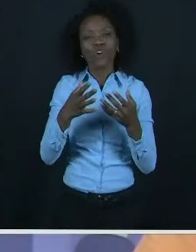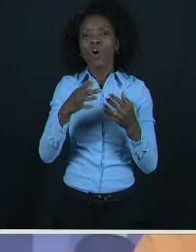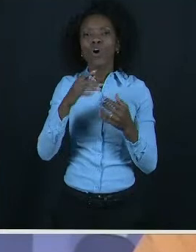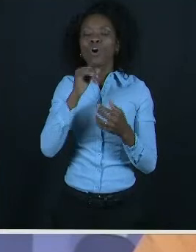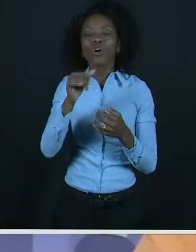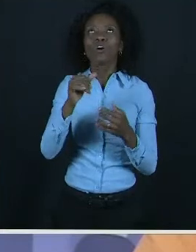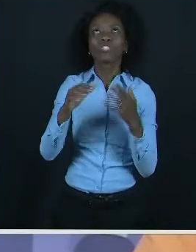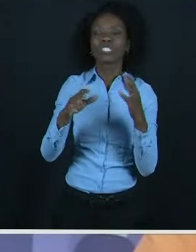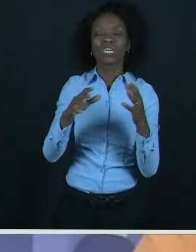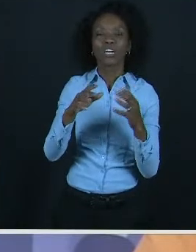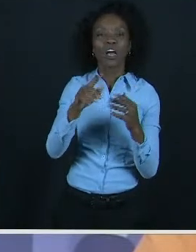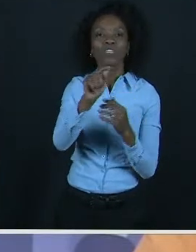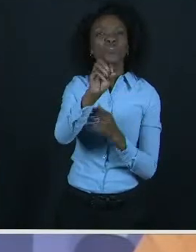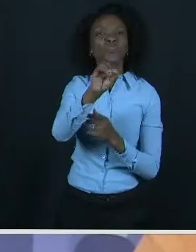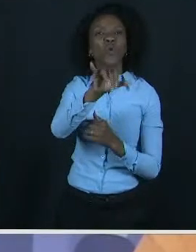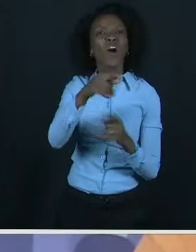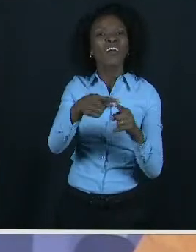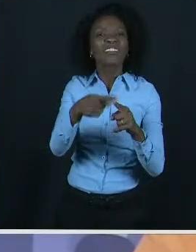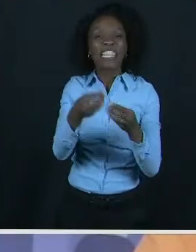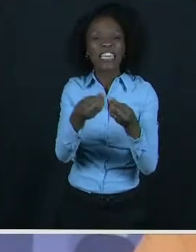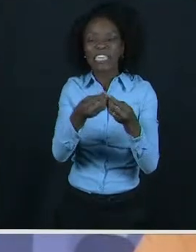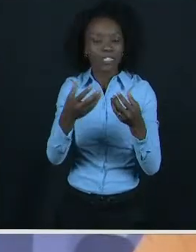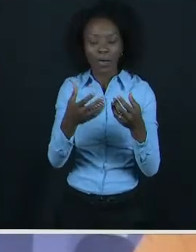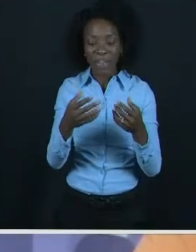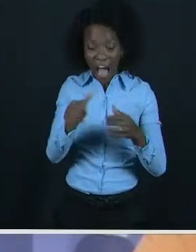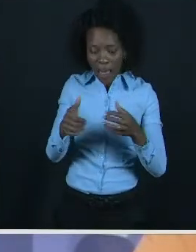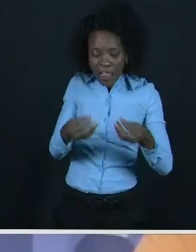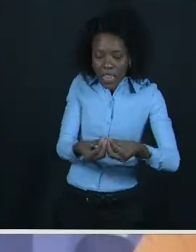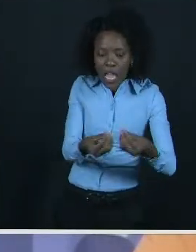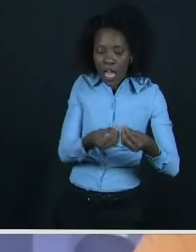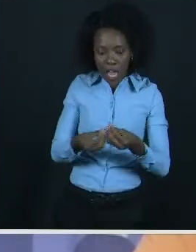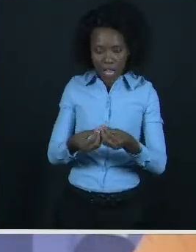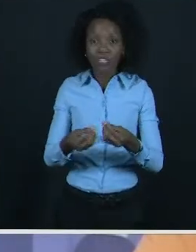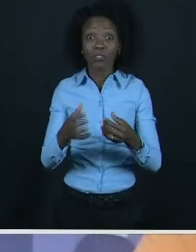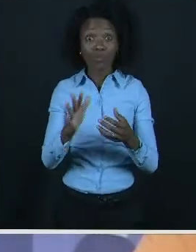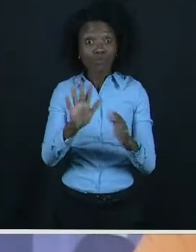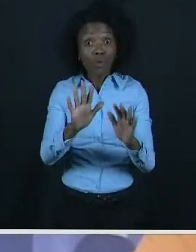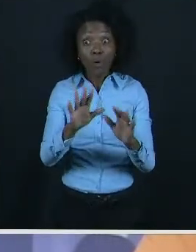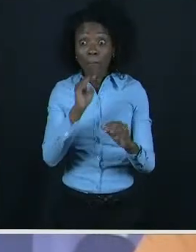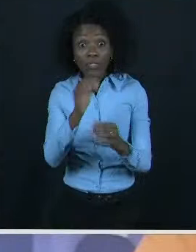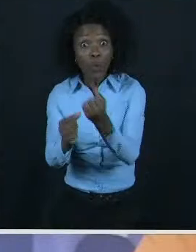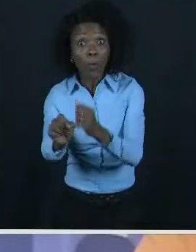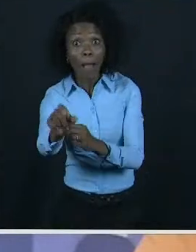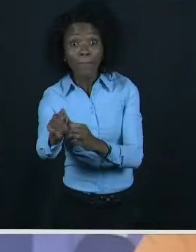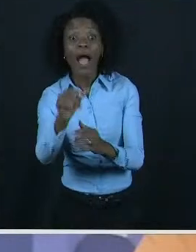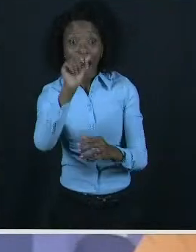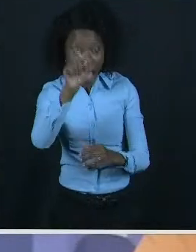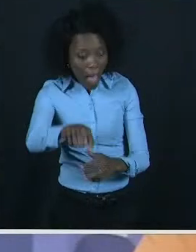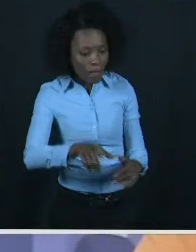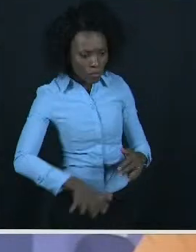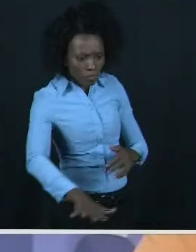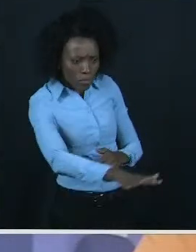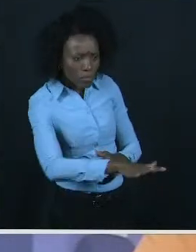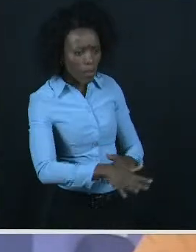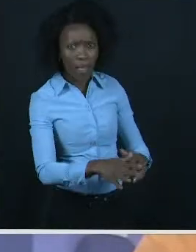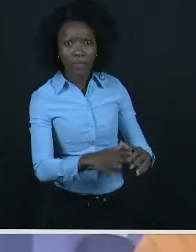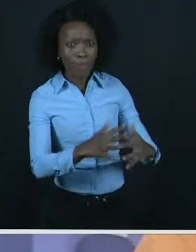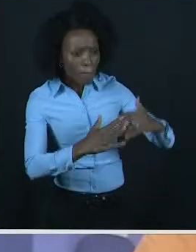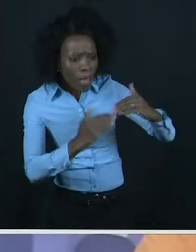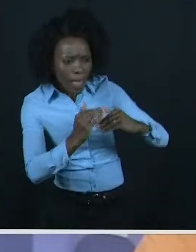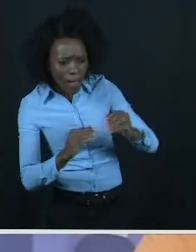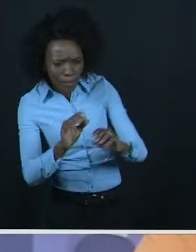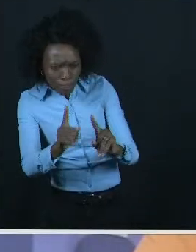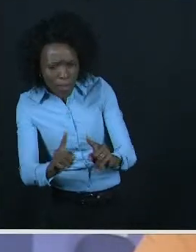toys, but other artifacts. And that has to be specially built. And that has to be money that is